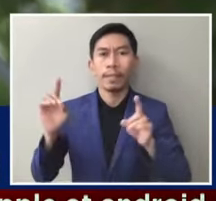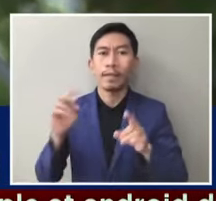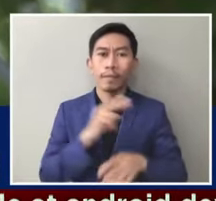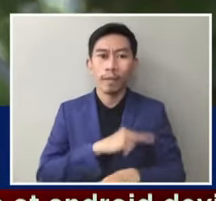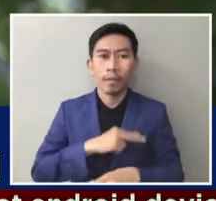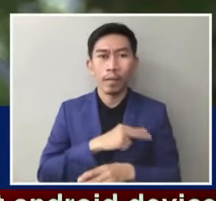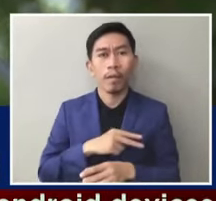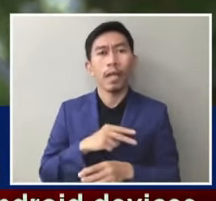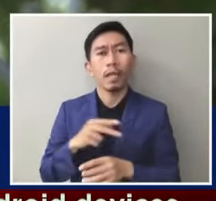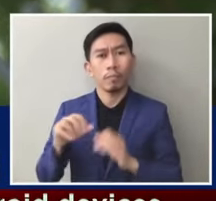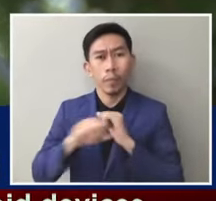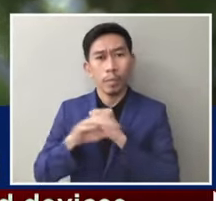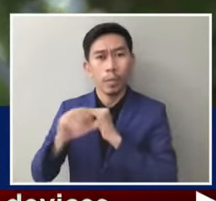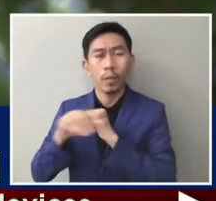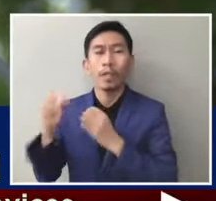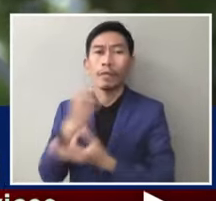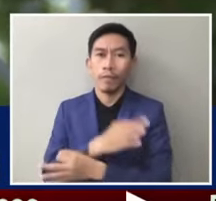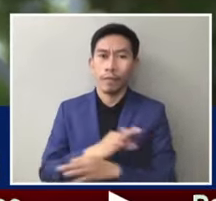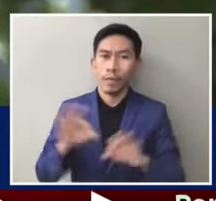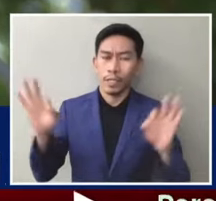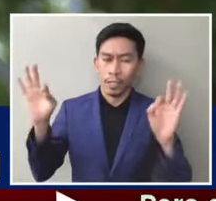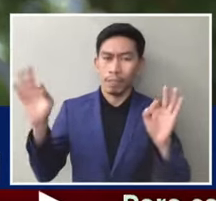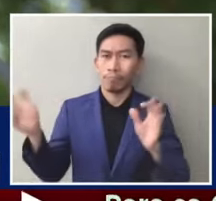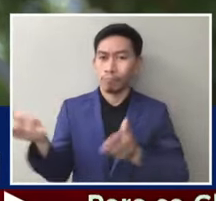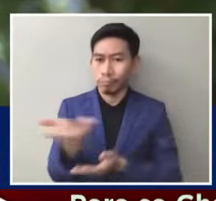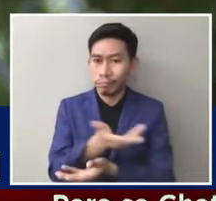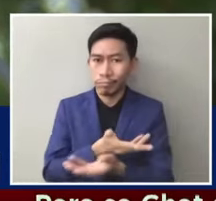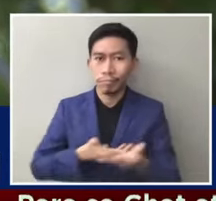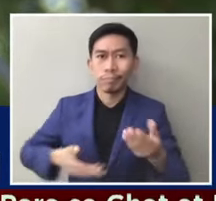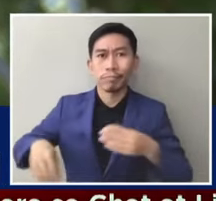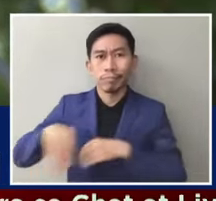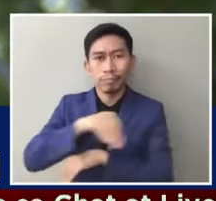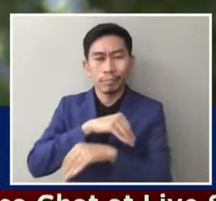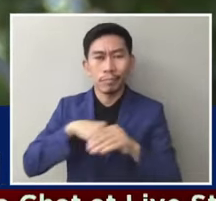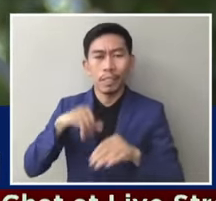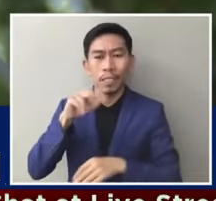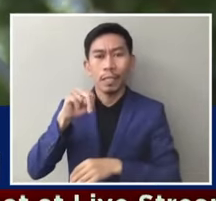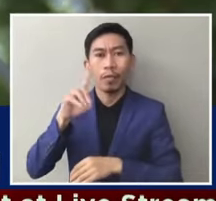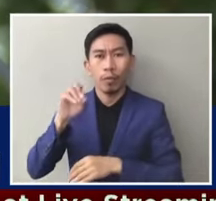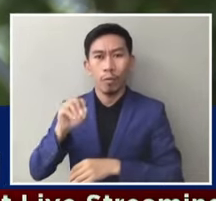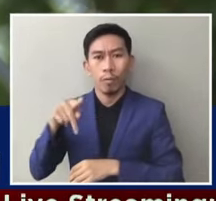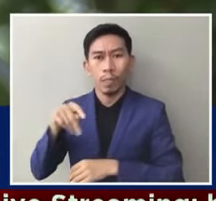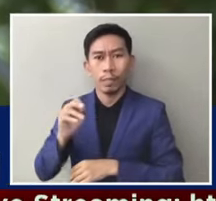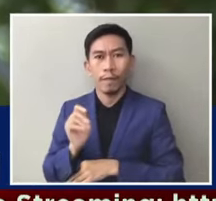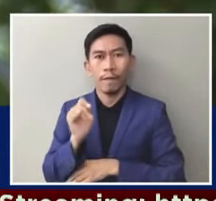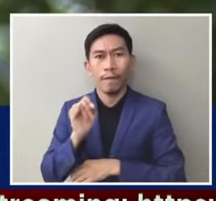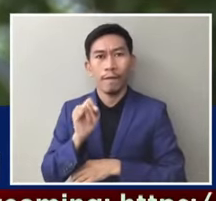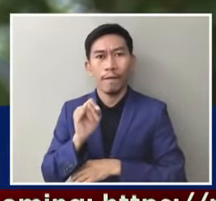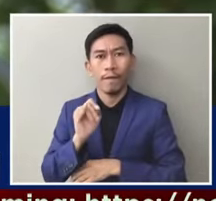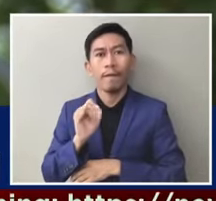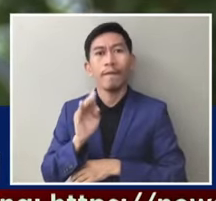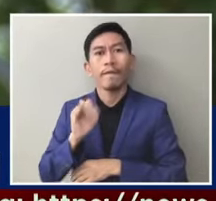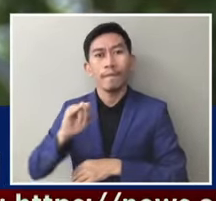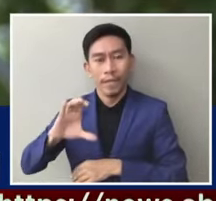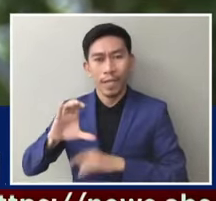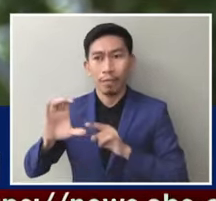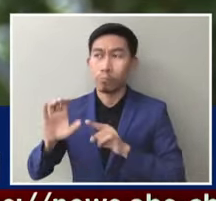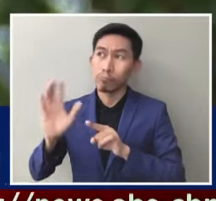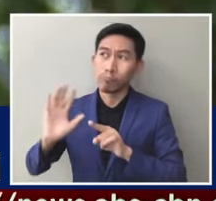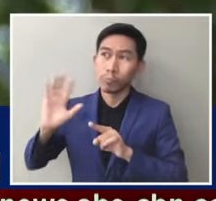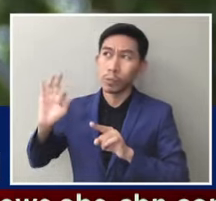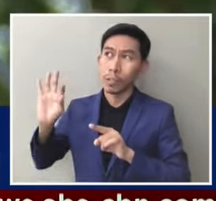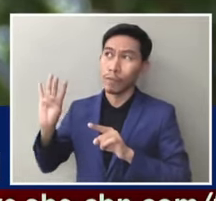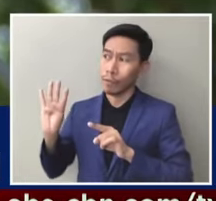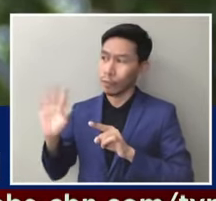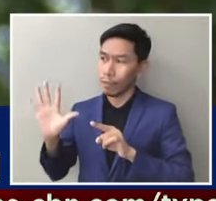open Indo-Pacific. Could anyone in 1945 in any of our countries possibly have imagined the